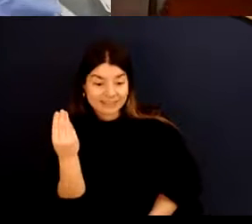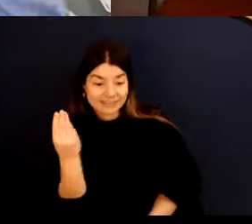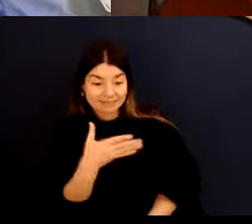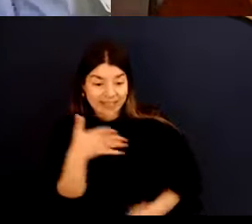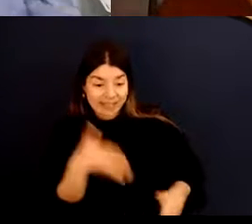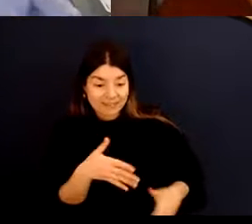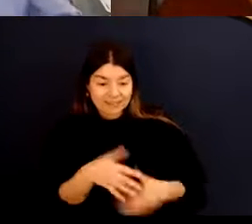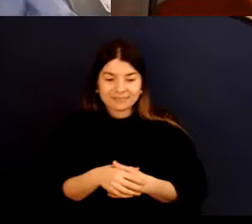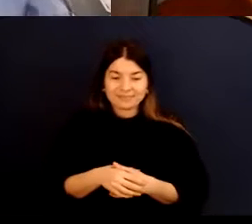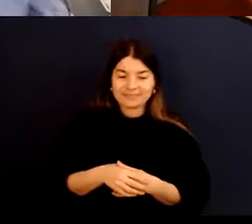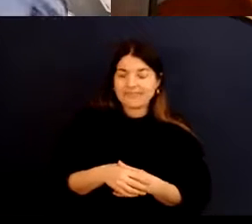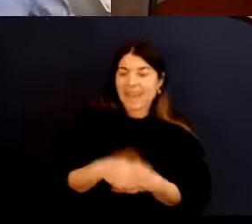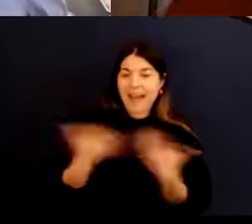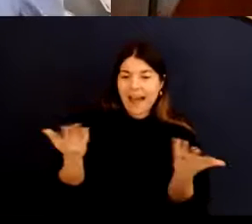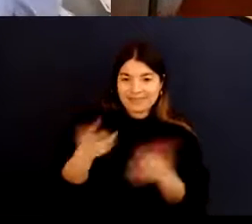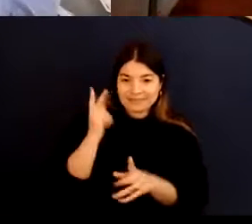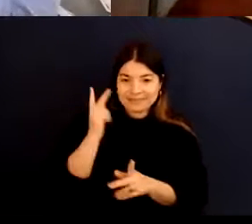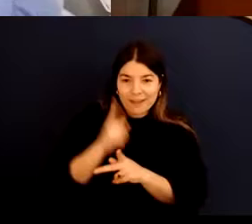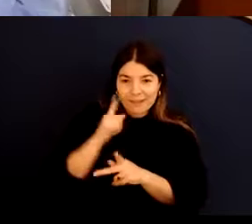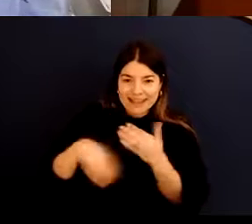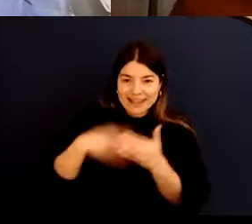I'm going to keep it for next time. Okay.